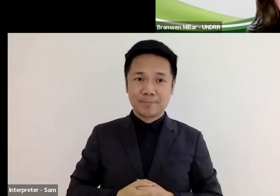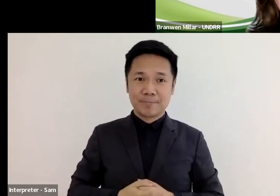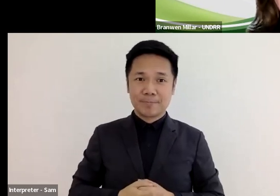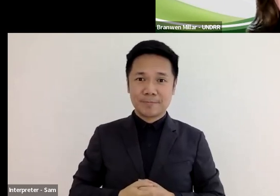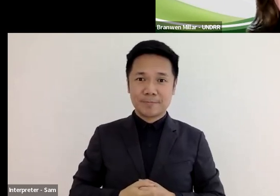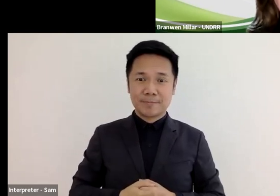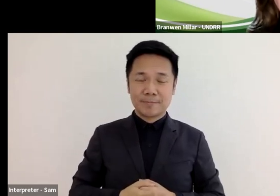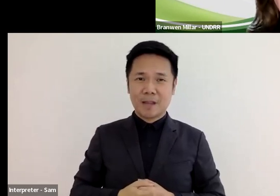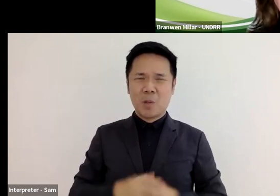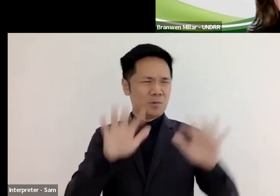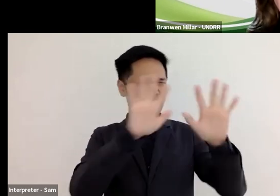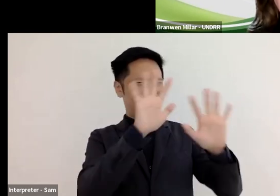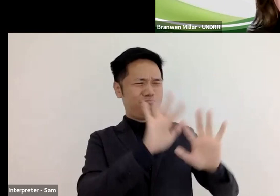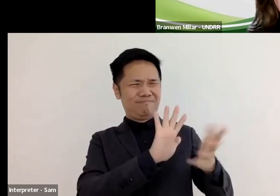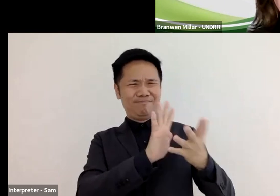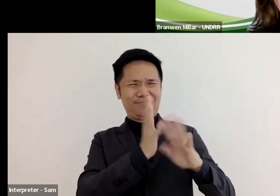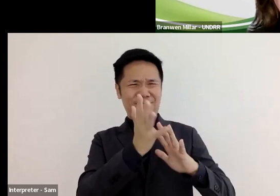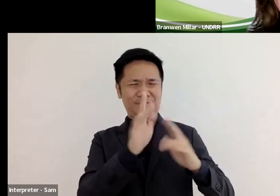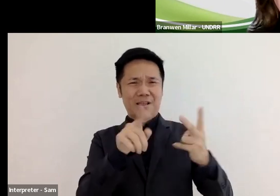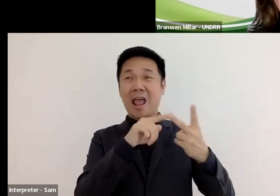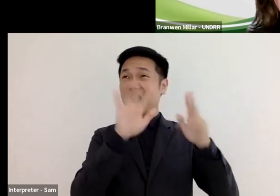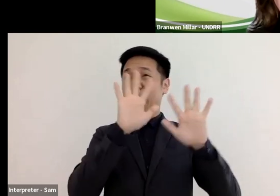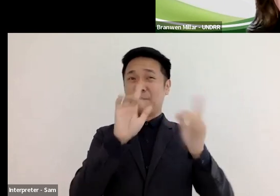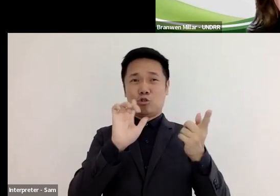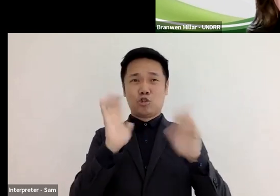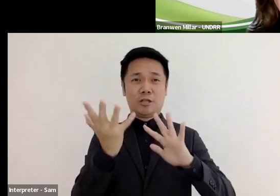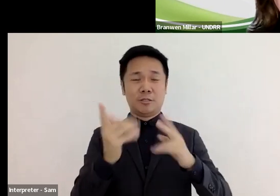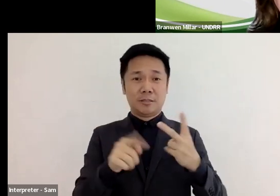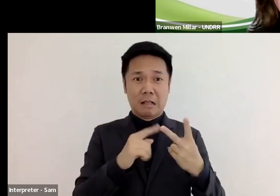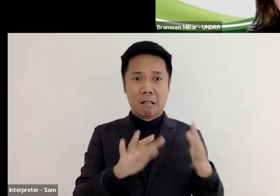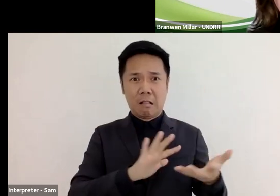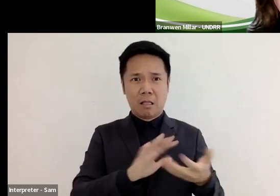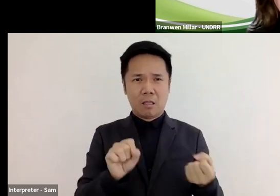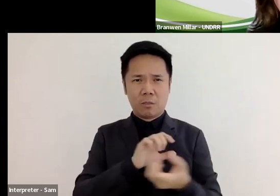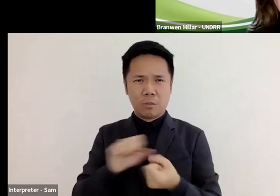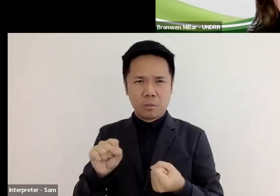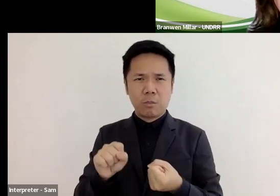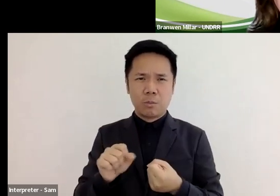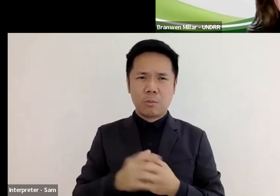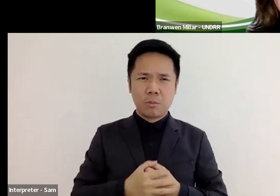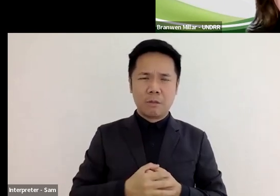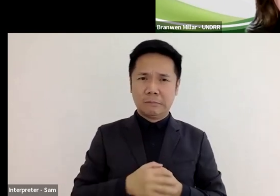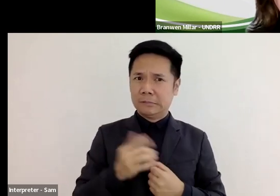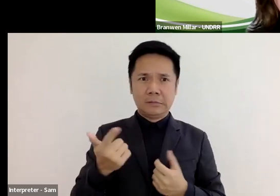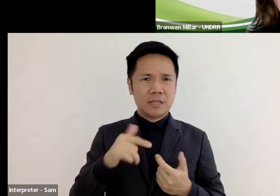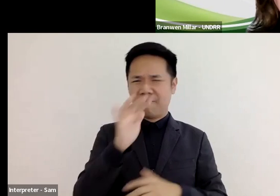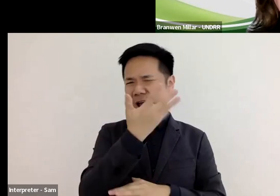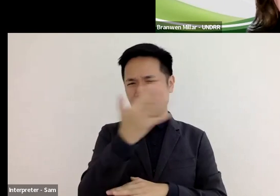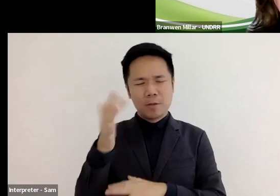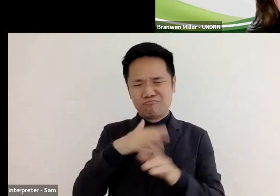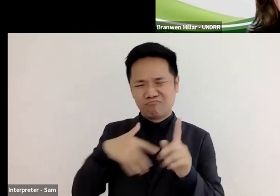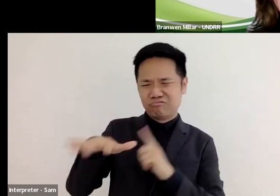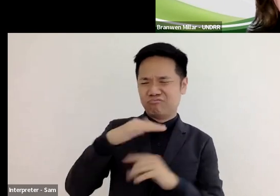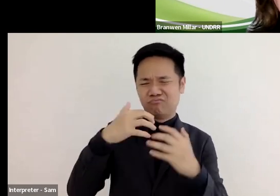natural disasters and human-induced climate change impacts and disasters which are degrading our environment,